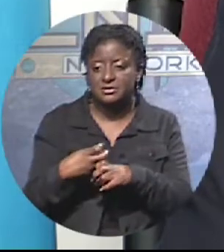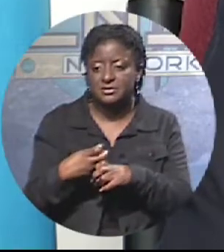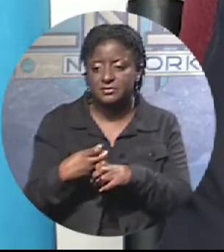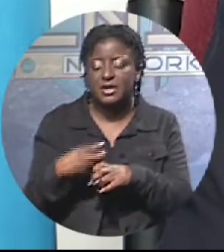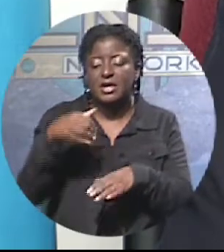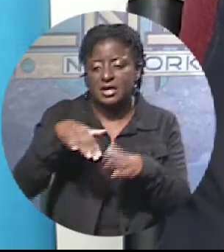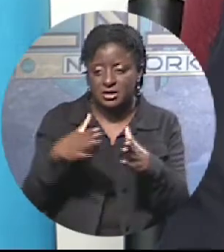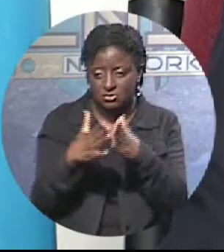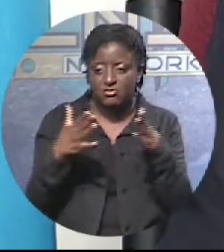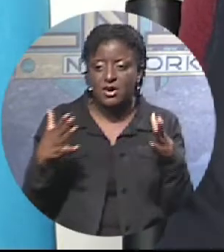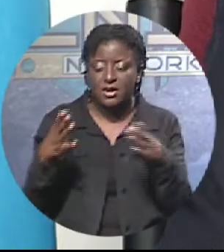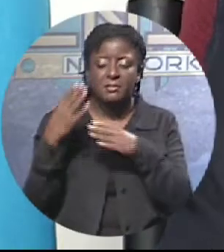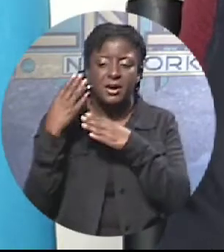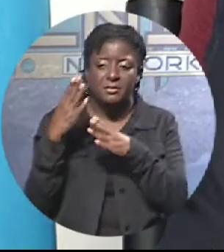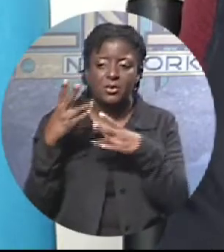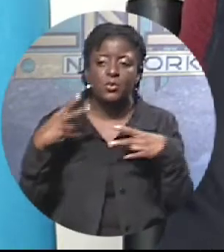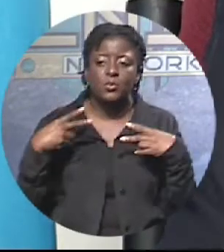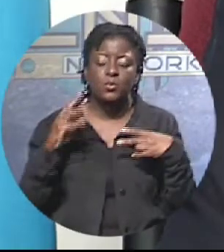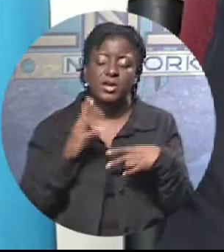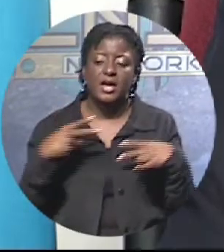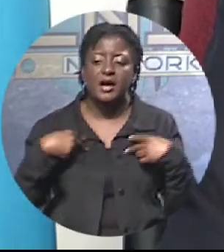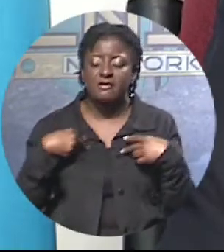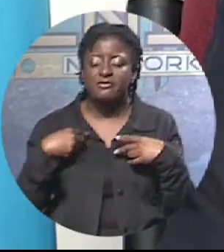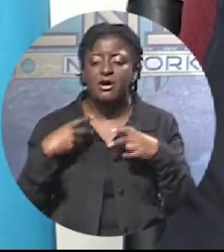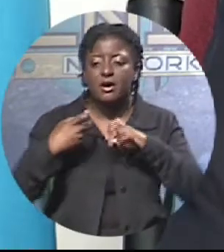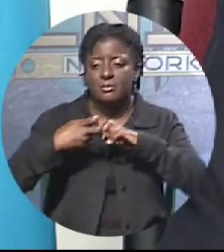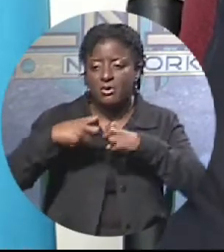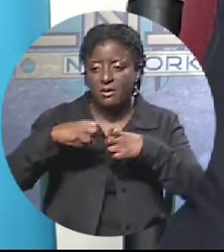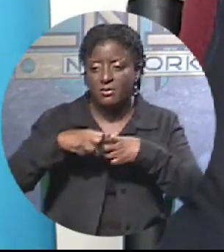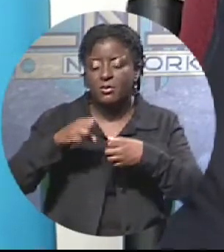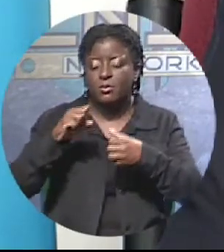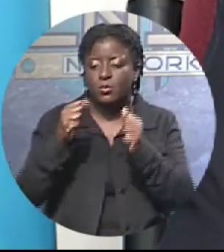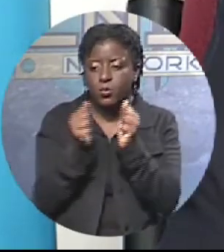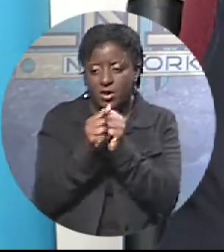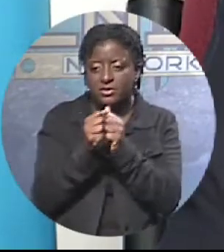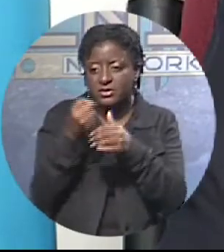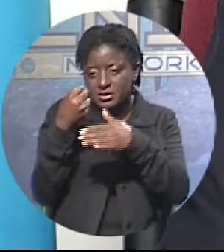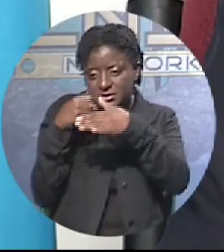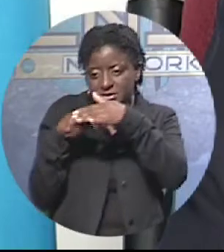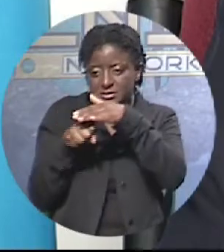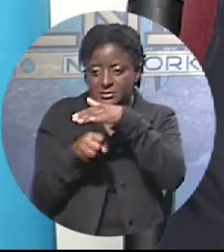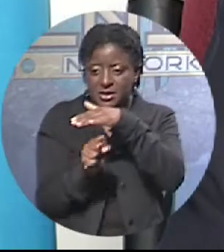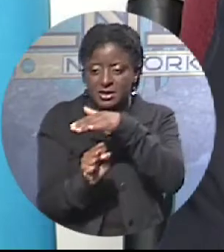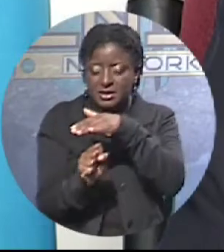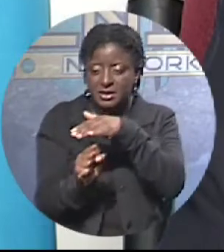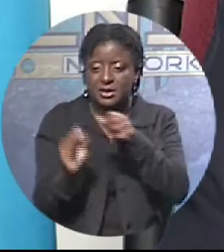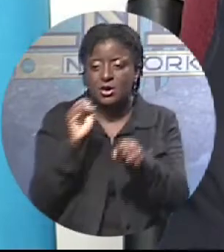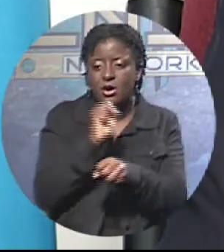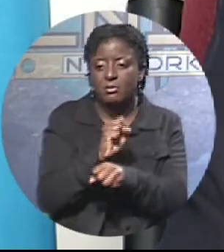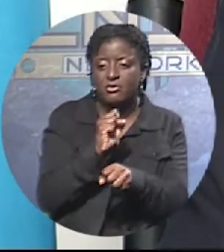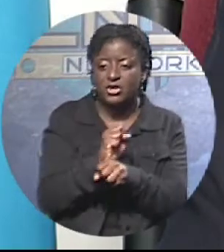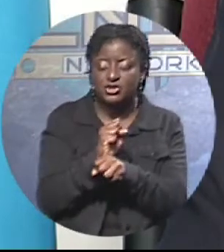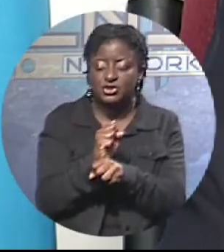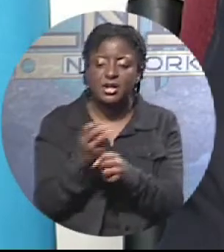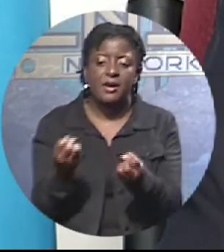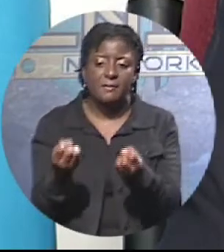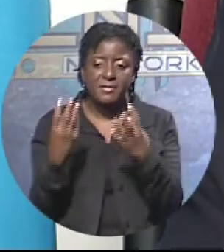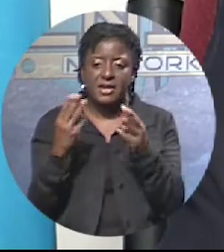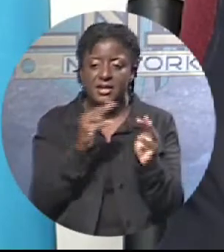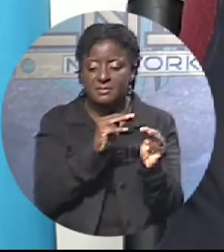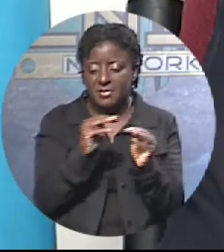have a problem with the smuggling operations. And so many of these migrants, they enter the